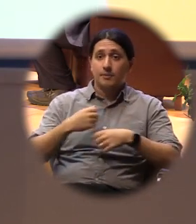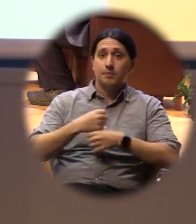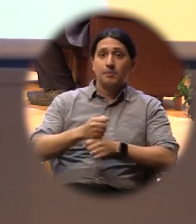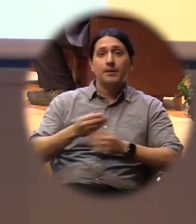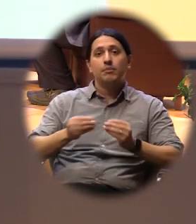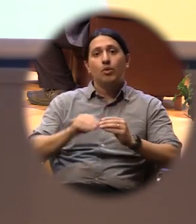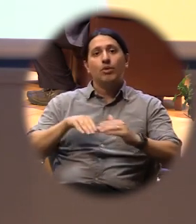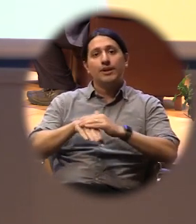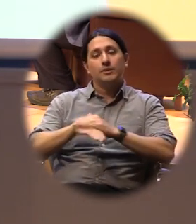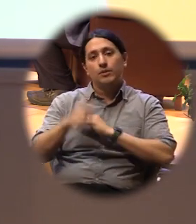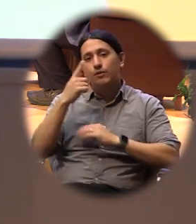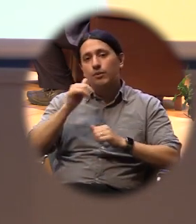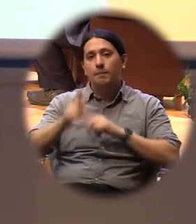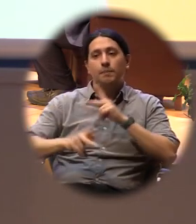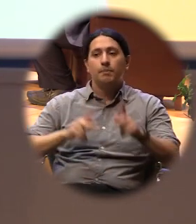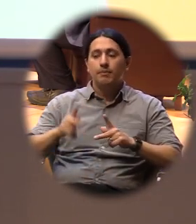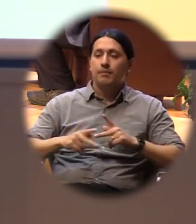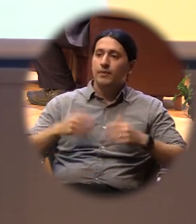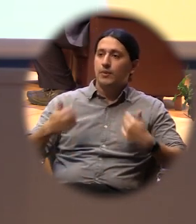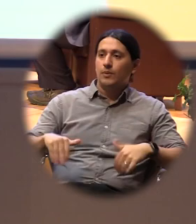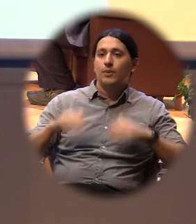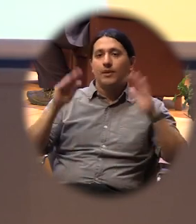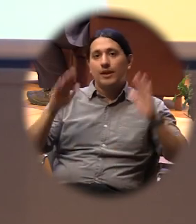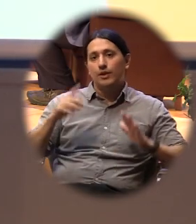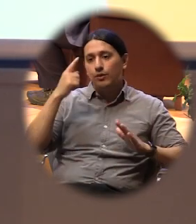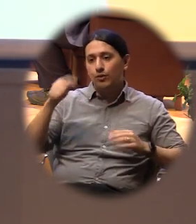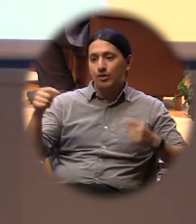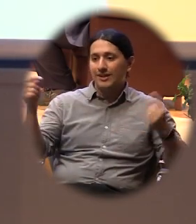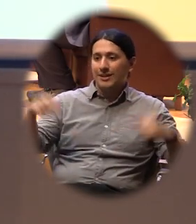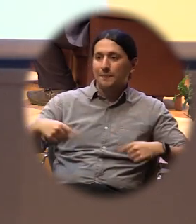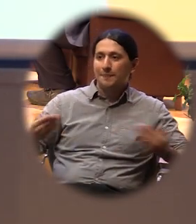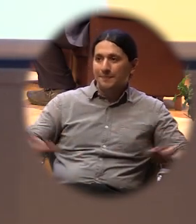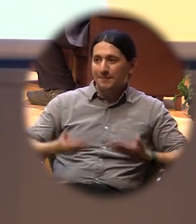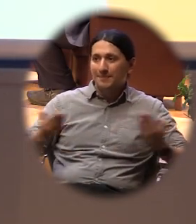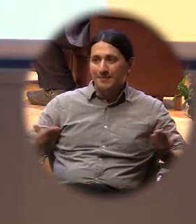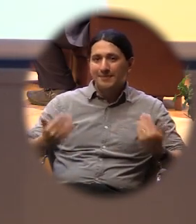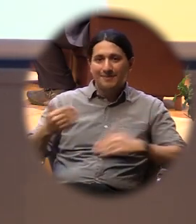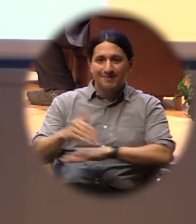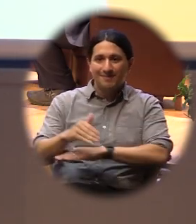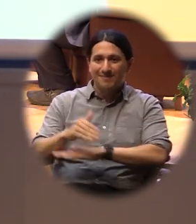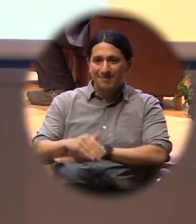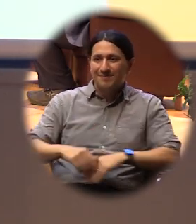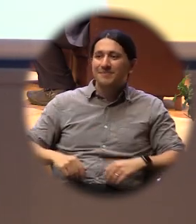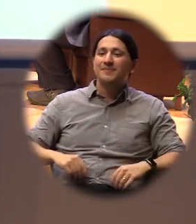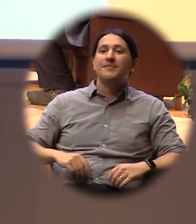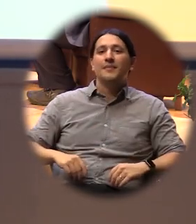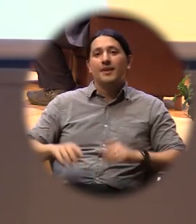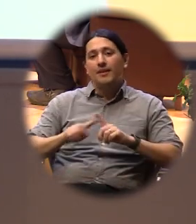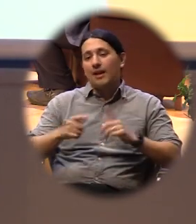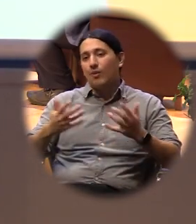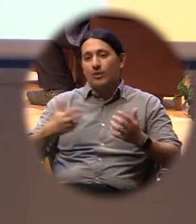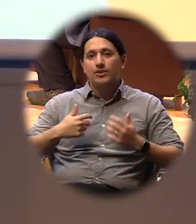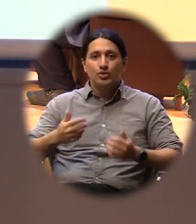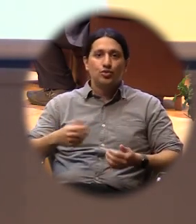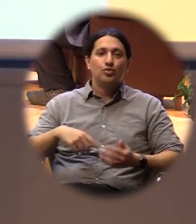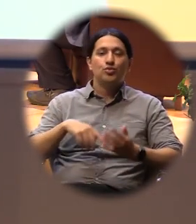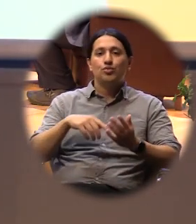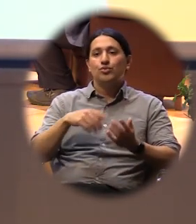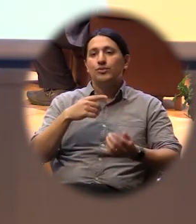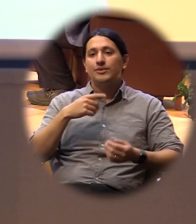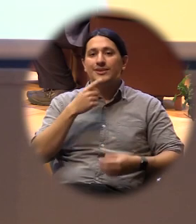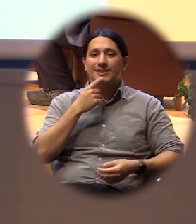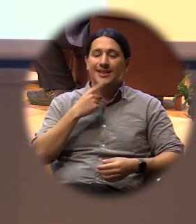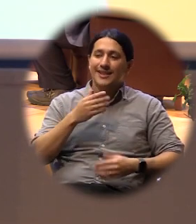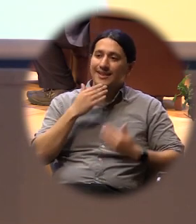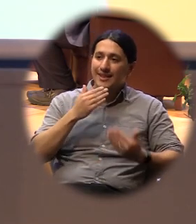here, grateful to be part of it. Thank you all for being here as well. Not to steal your thunder, Rob, but I just want to express my gratitude for